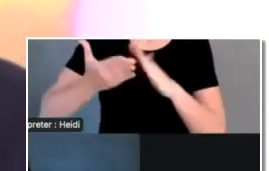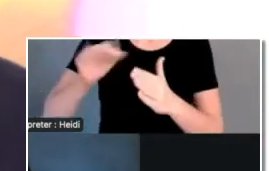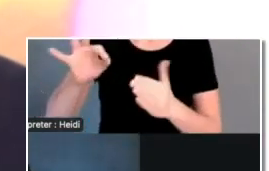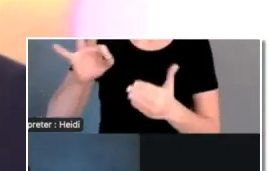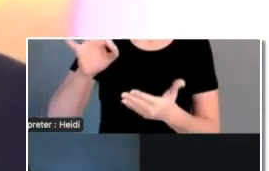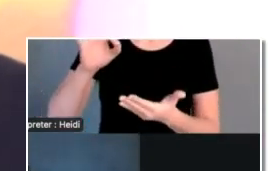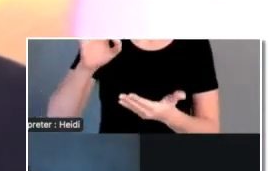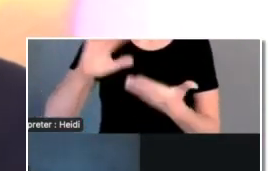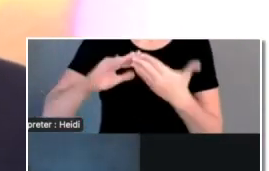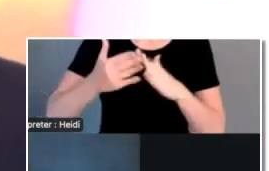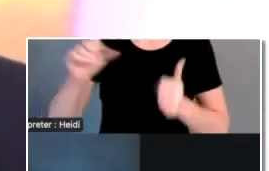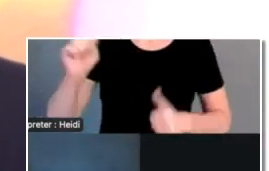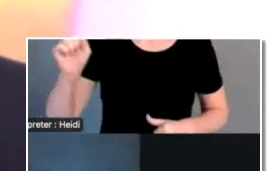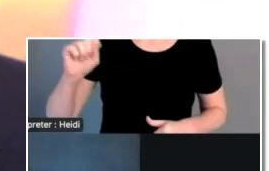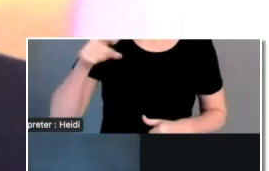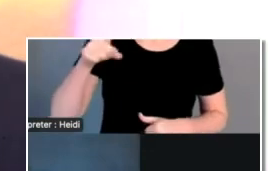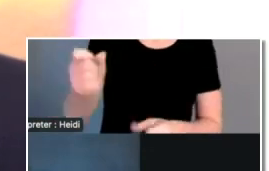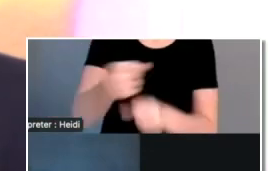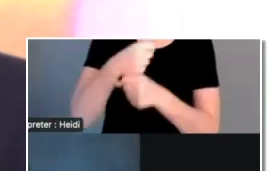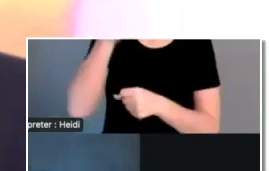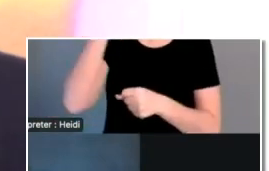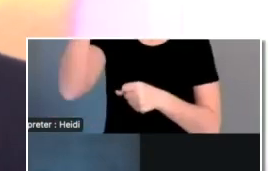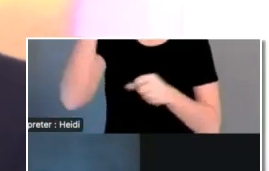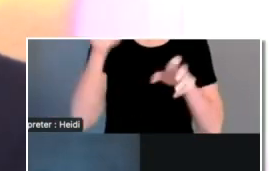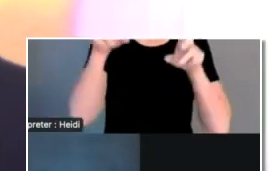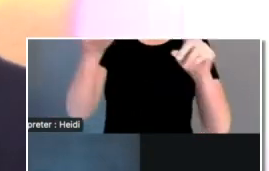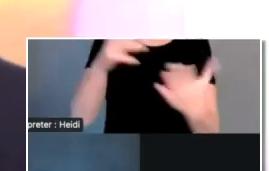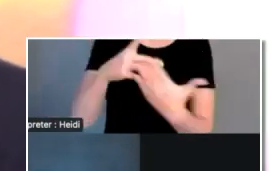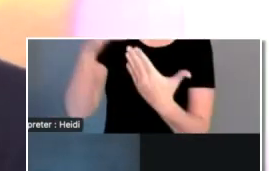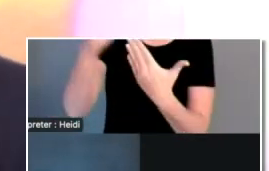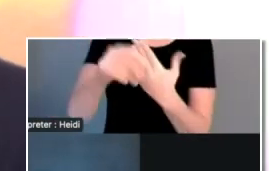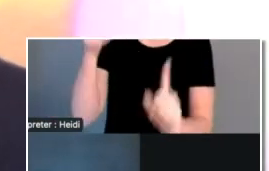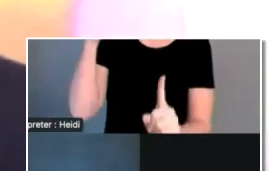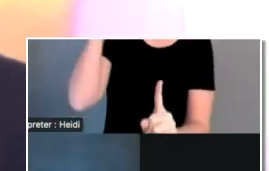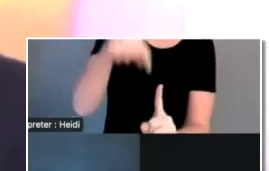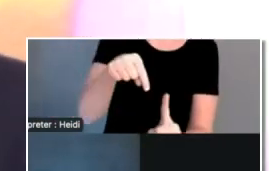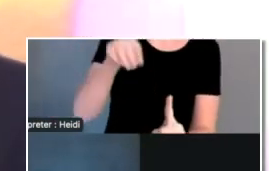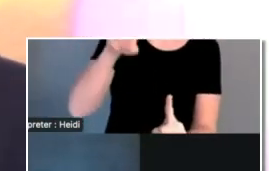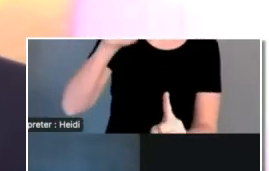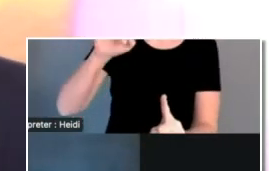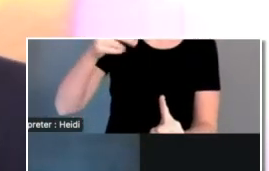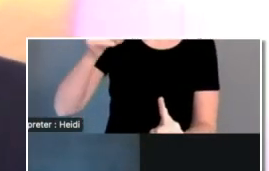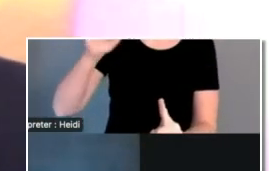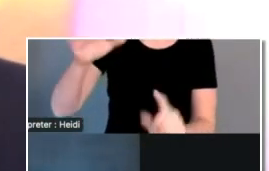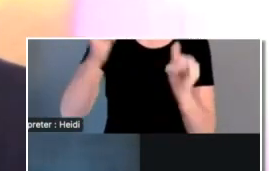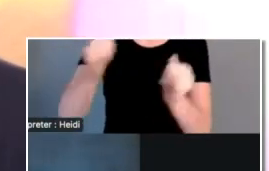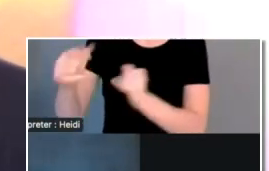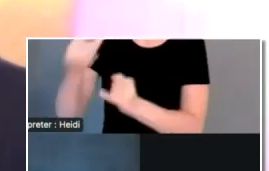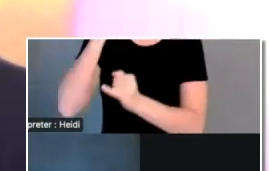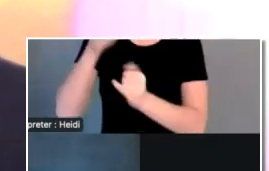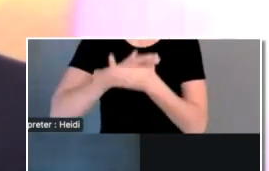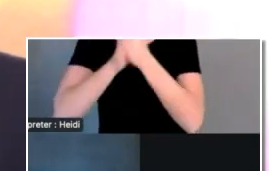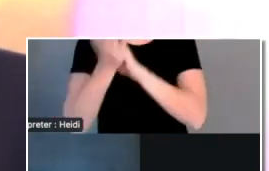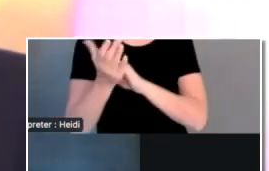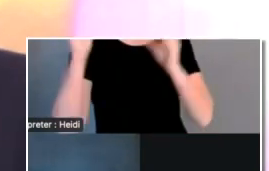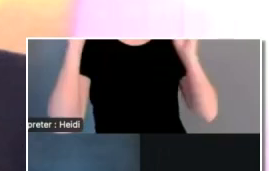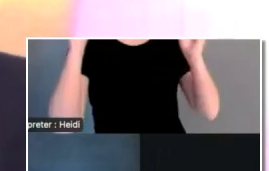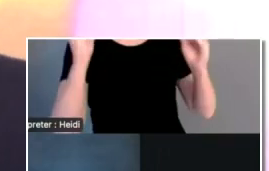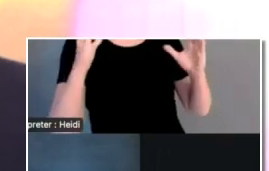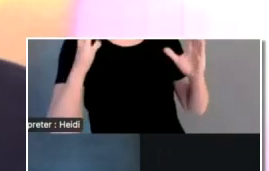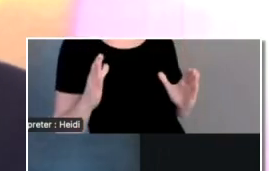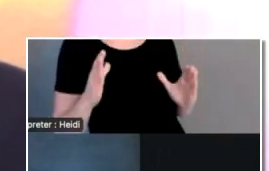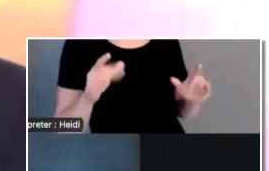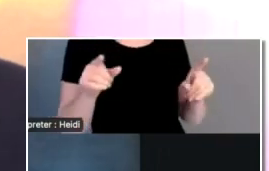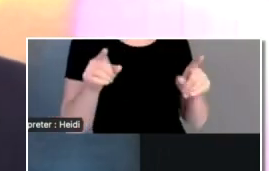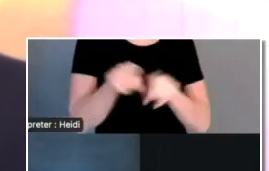They created the concept of an education program targeting BIPOC individuals who wanted to become teachers as a way